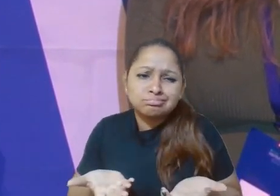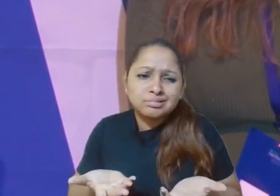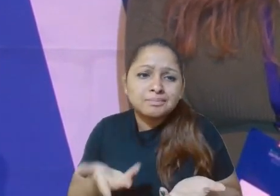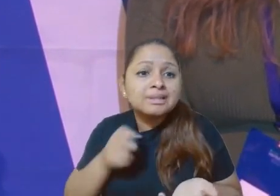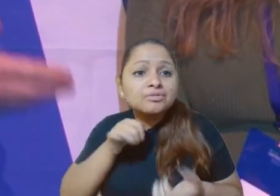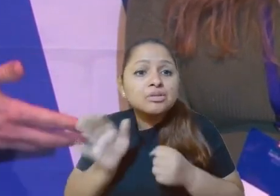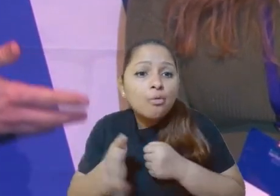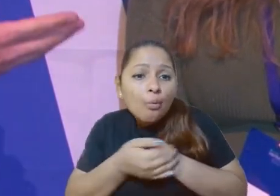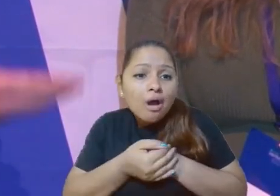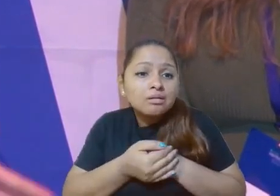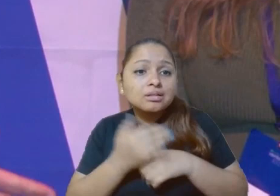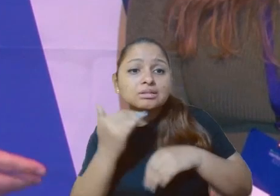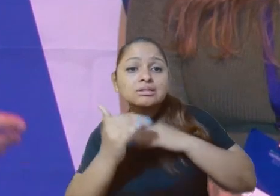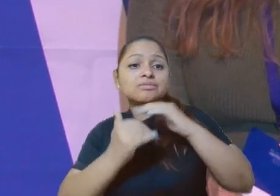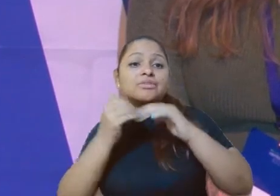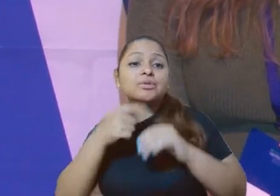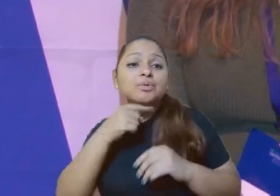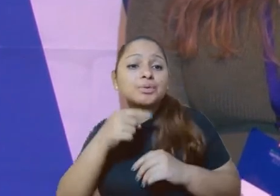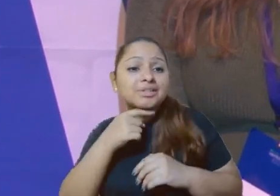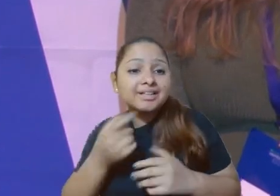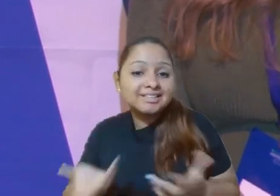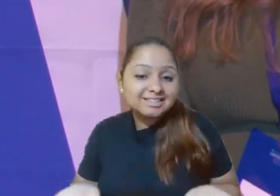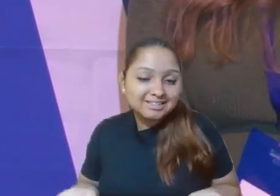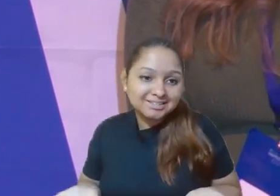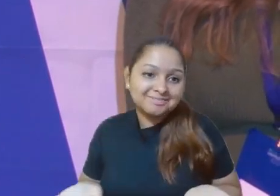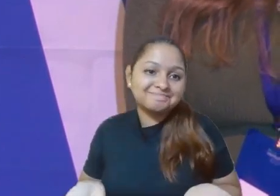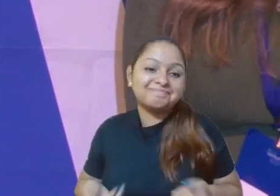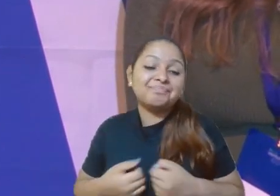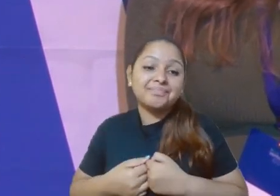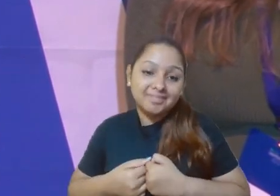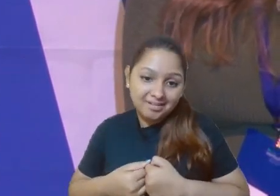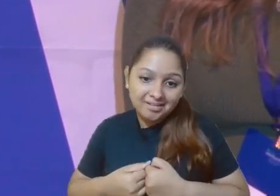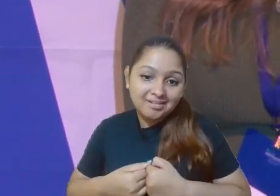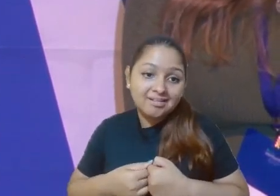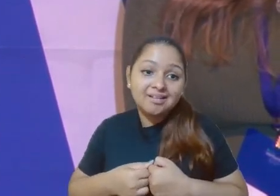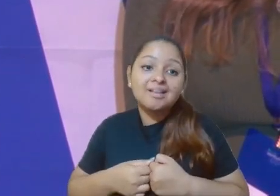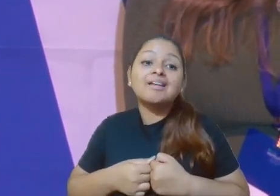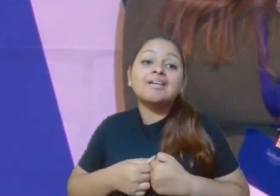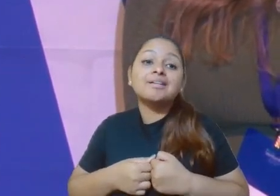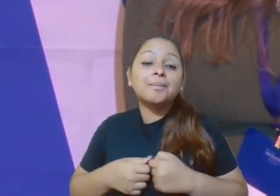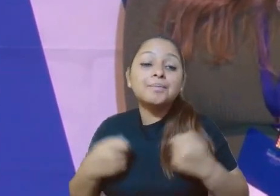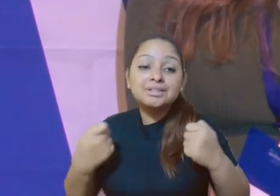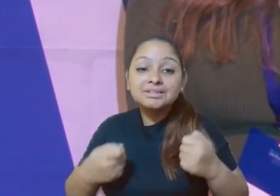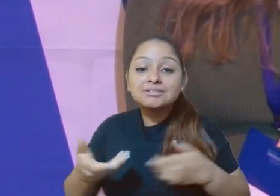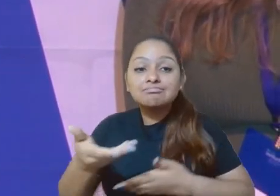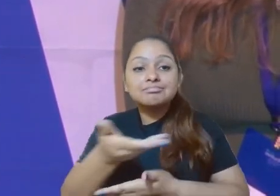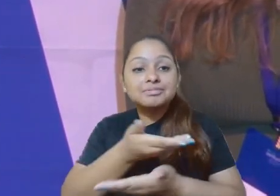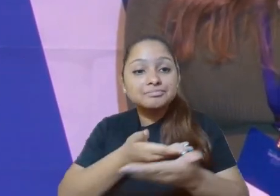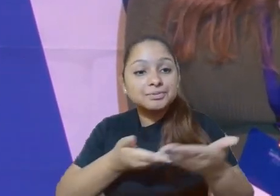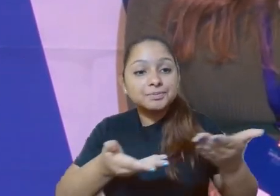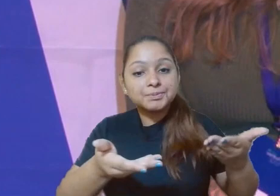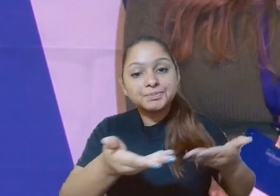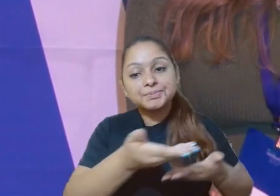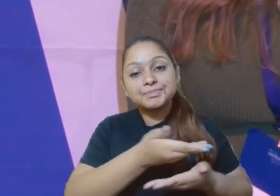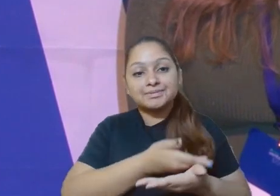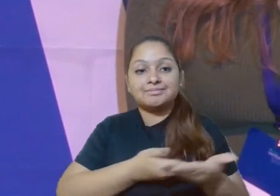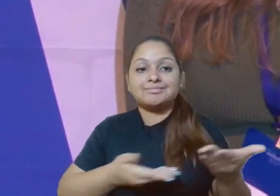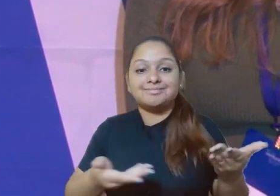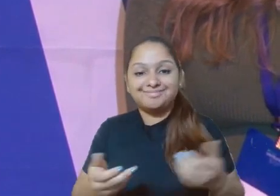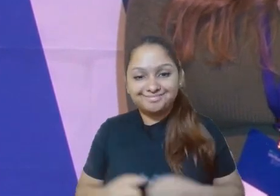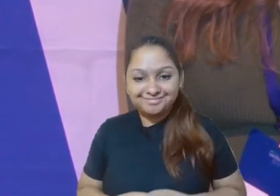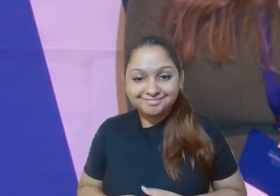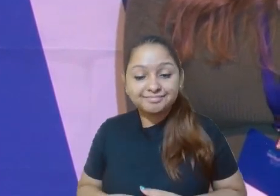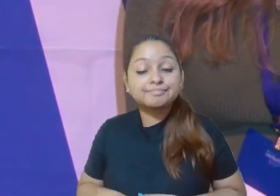then blood, and then trees, and so on. Each company has these different industries. We